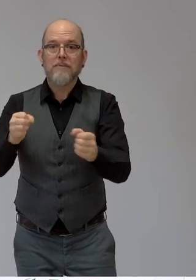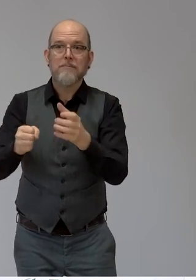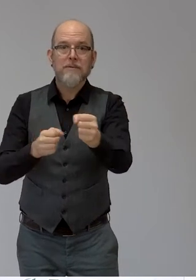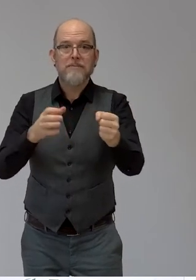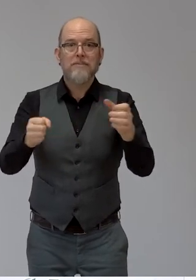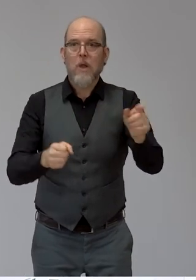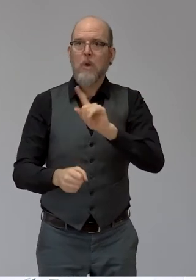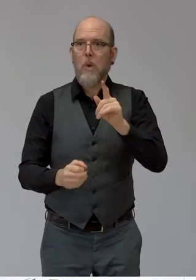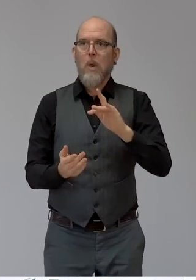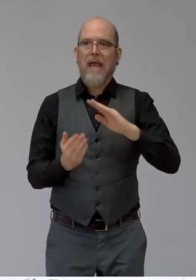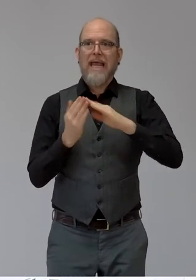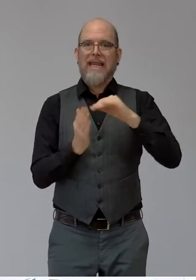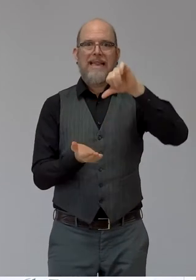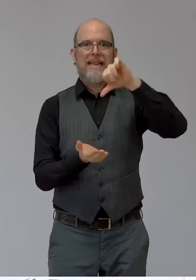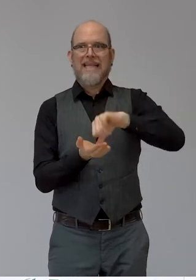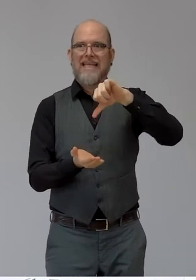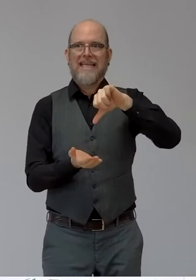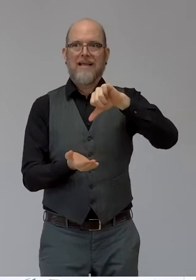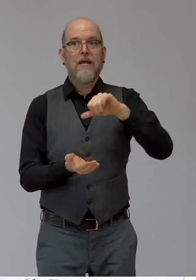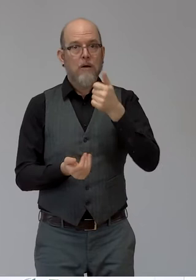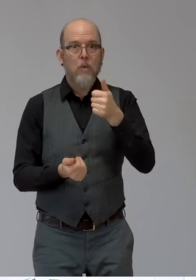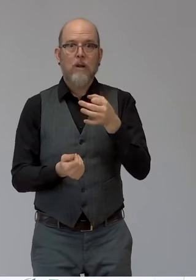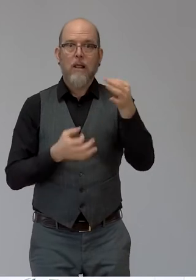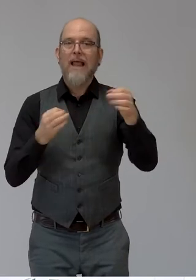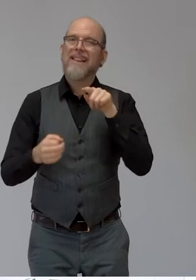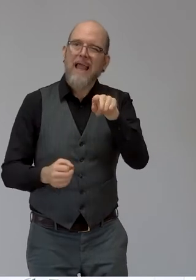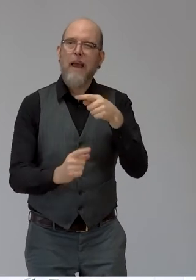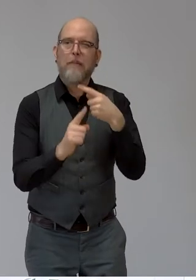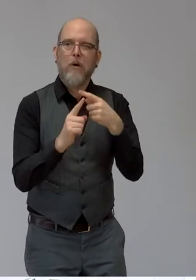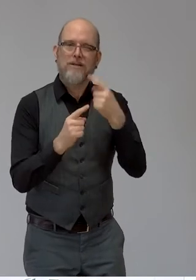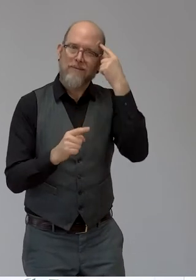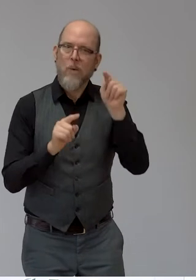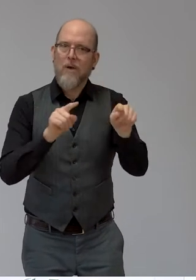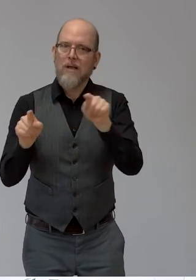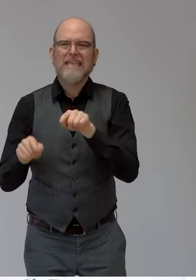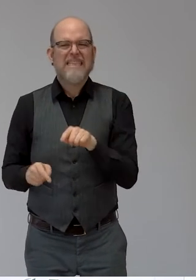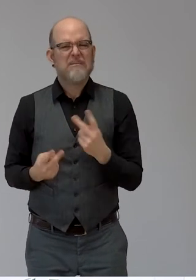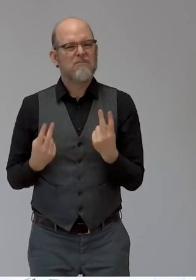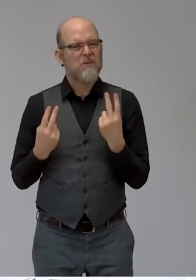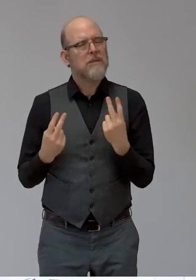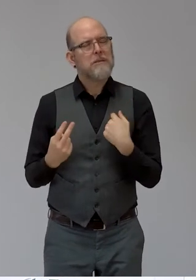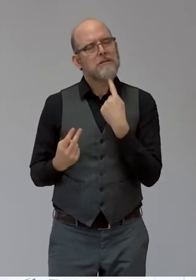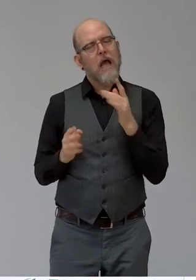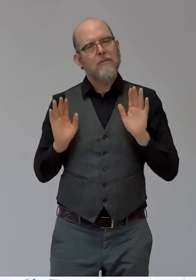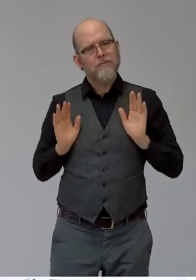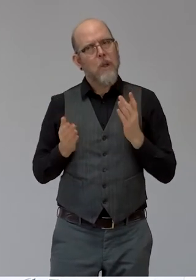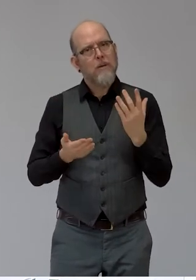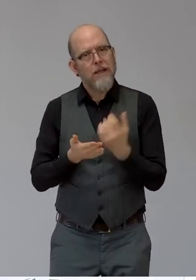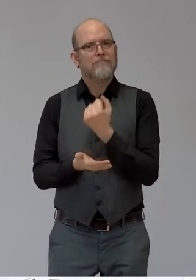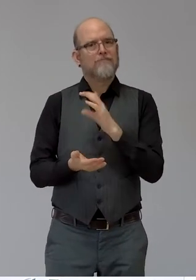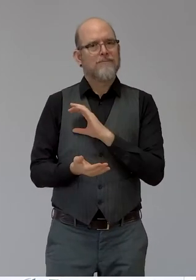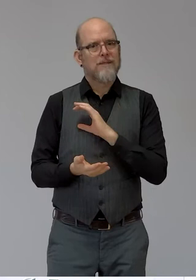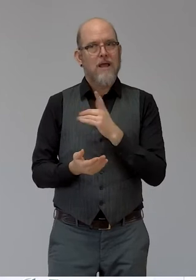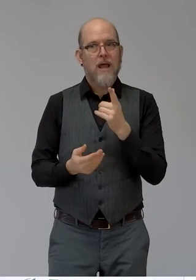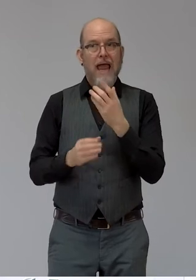the other hand, it was important because I think in terms of awareness, I mean, we all